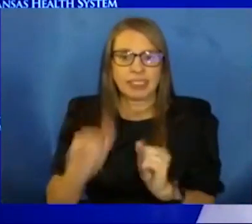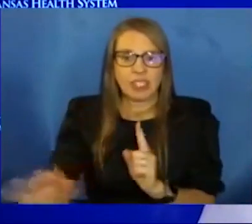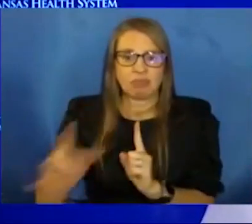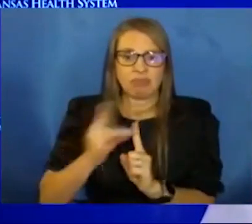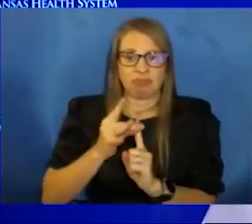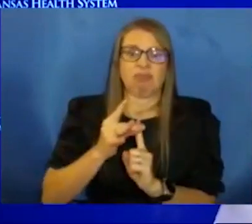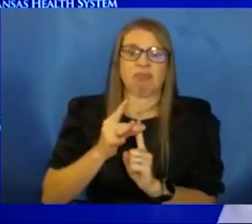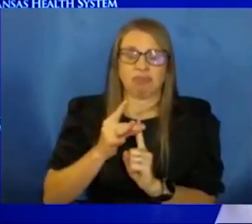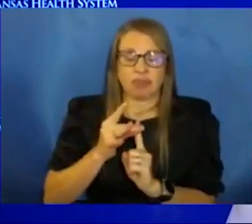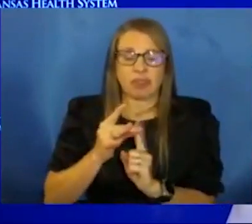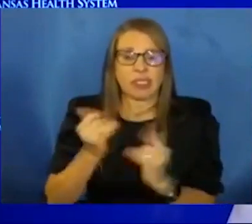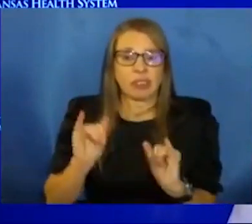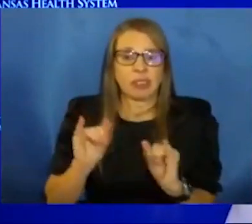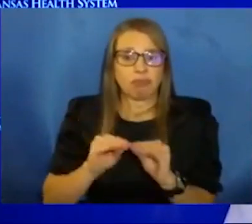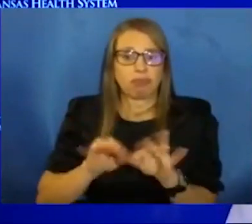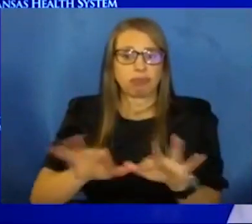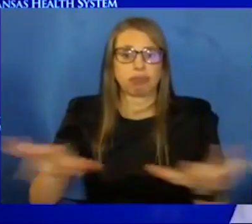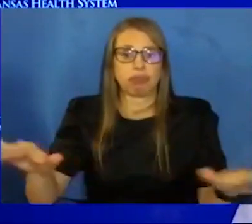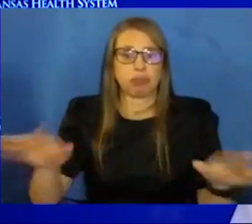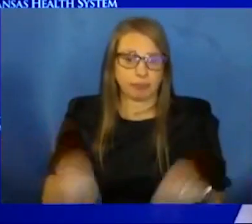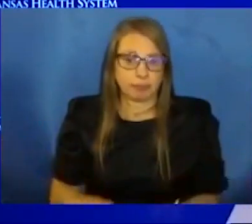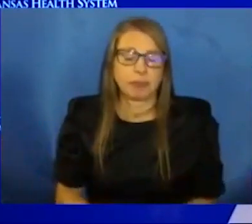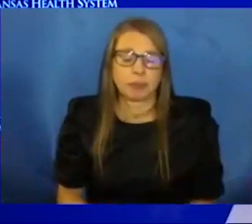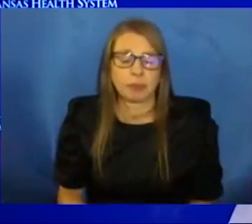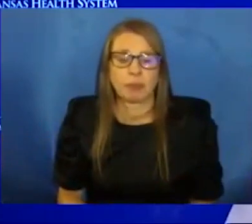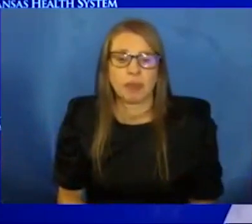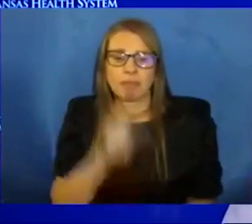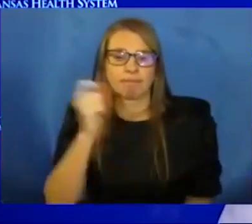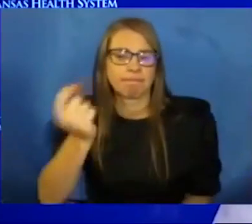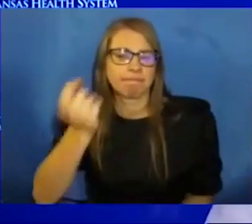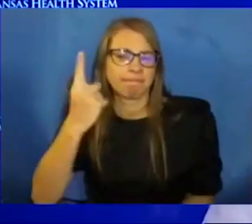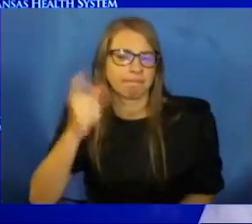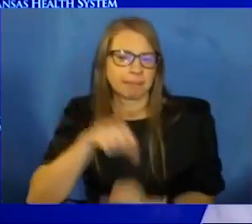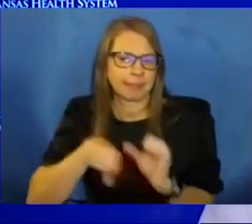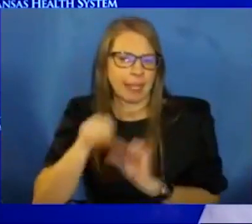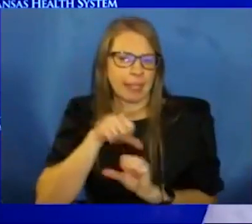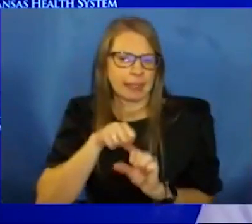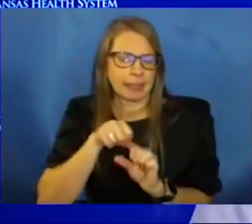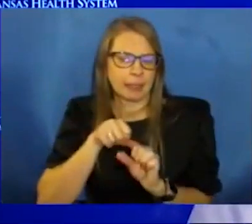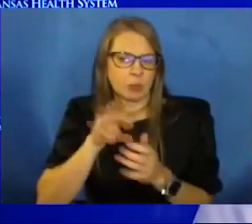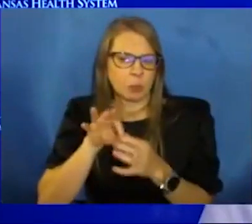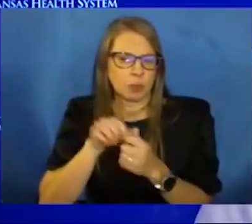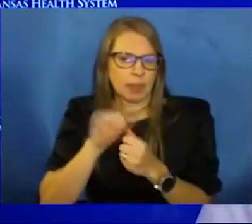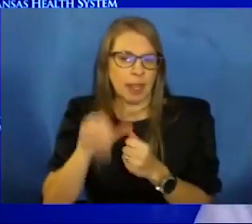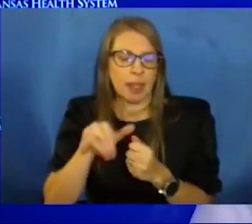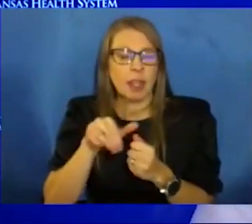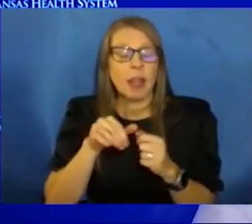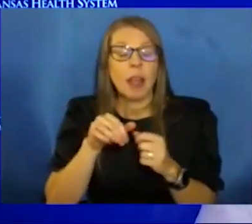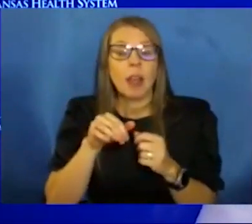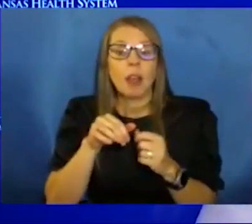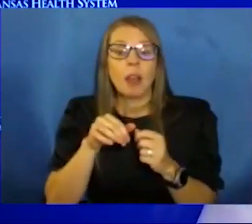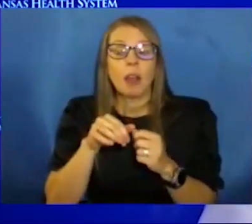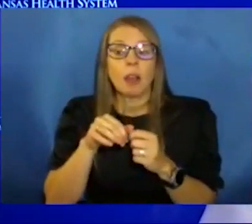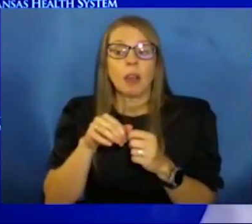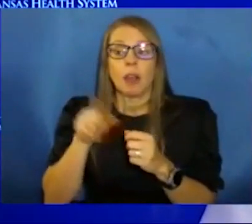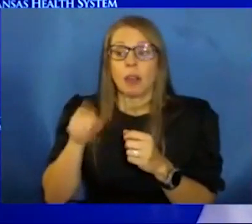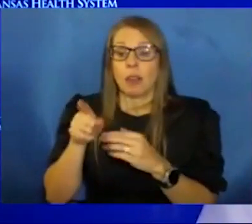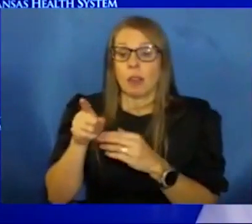hospital numbers look like. So hopefully we will start to see a trend at some point fairly soon, certainly sooner is better than